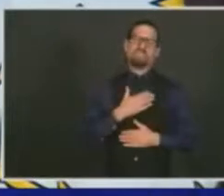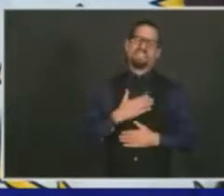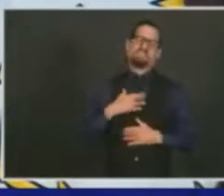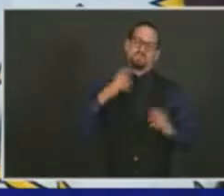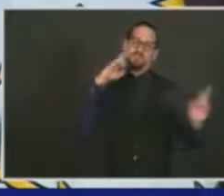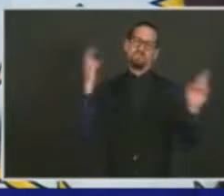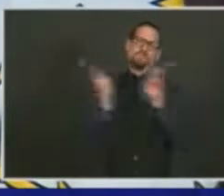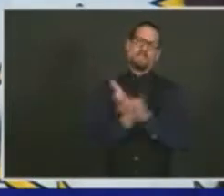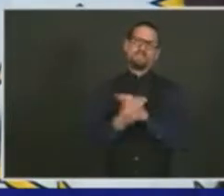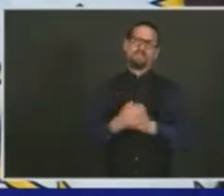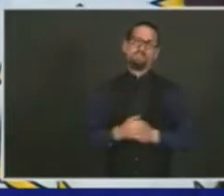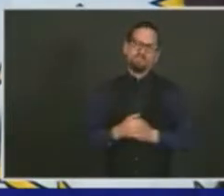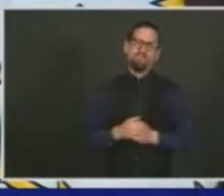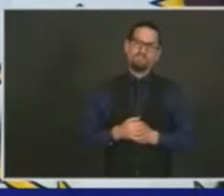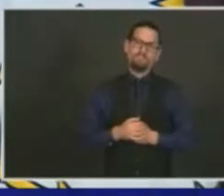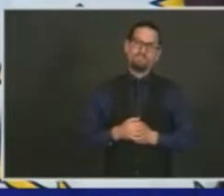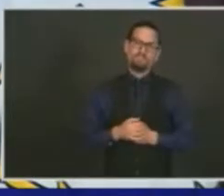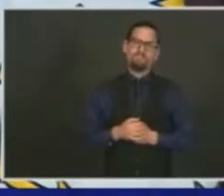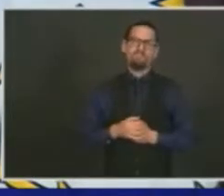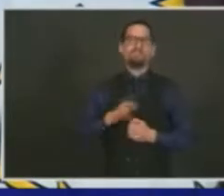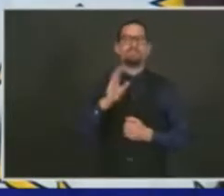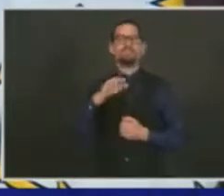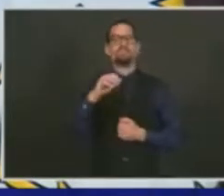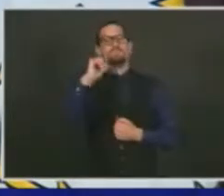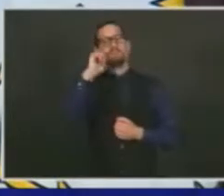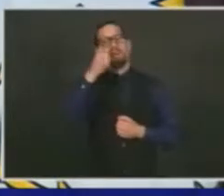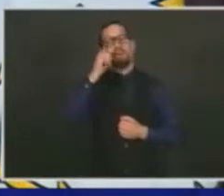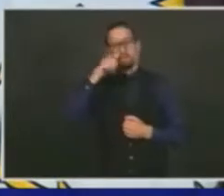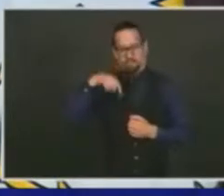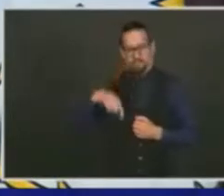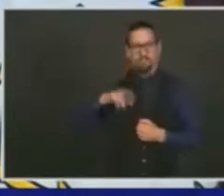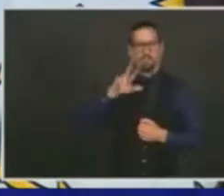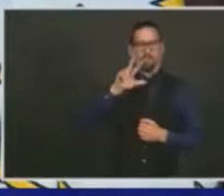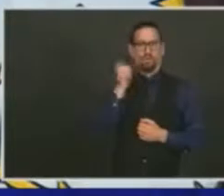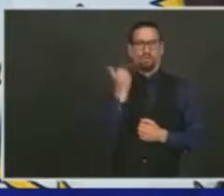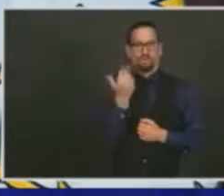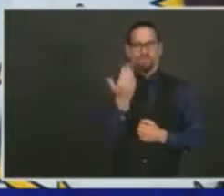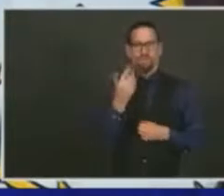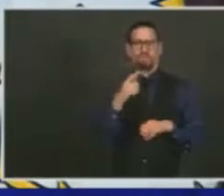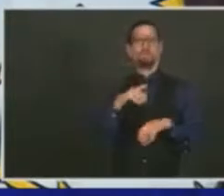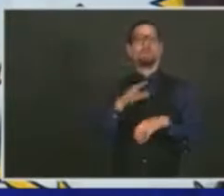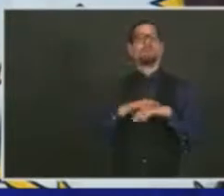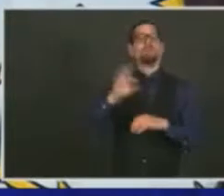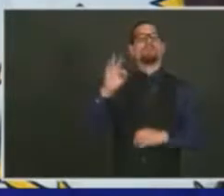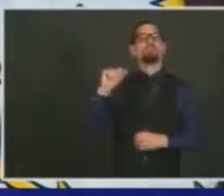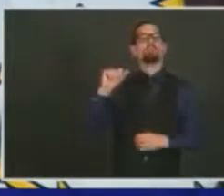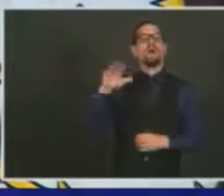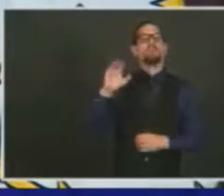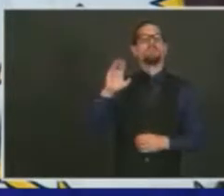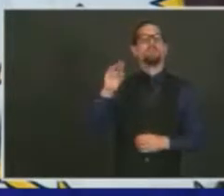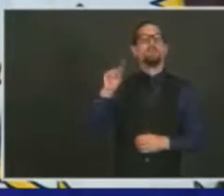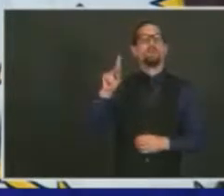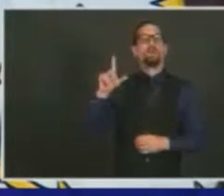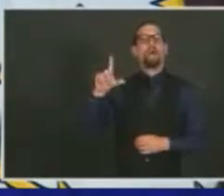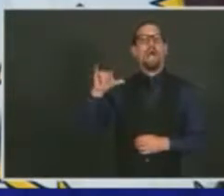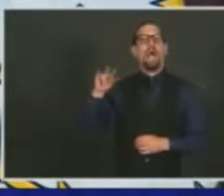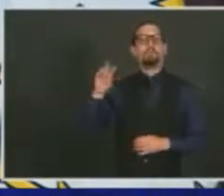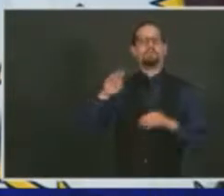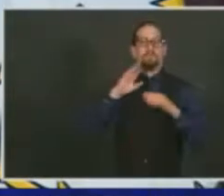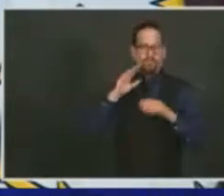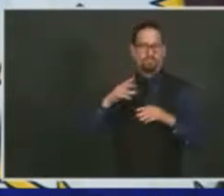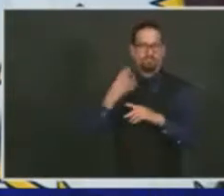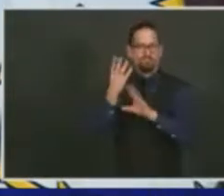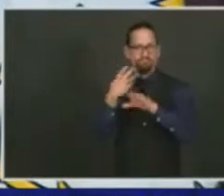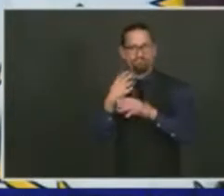be joined on a Facebook Live by the co-chairs of our Young Adult Task Force to talk about their recommendations